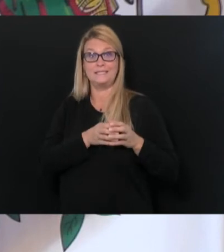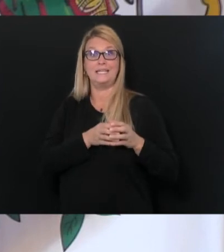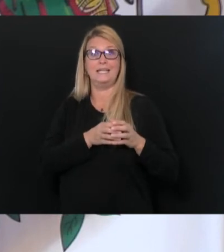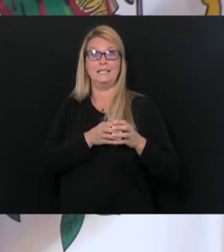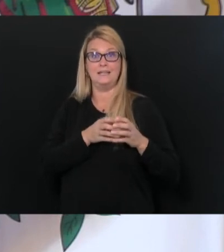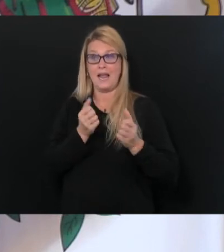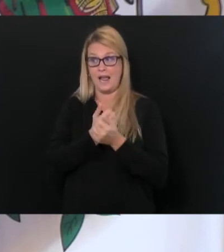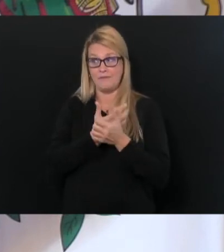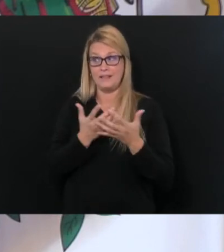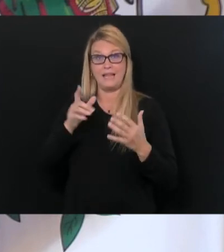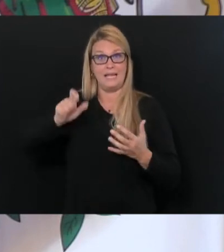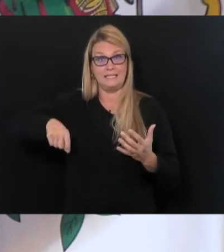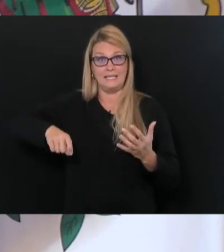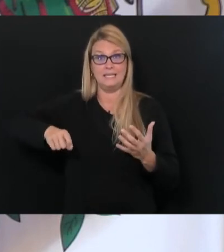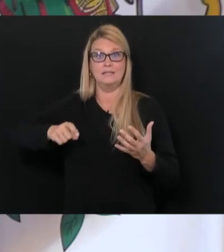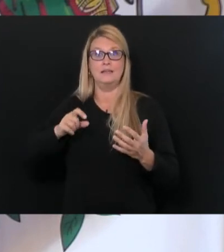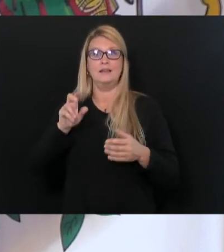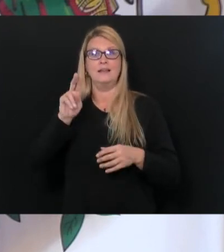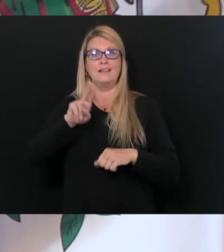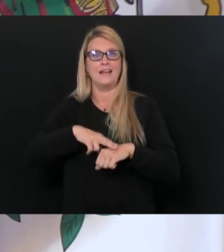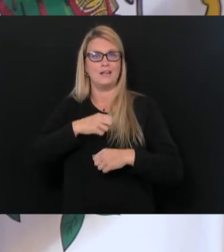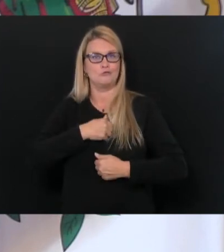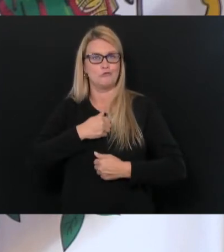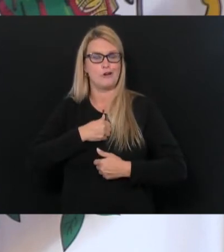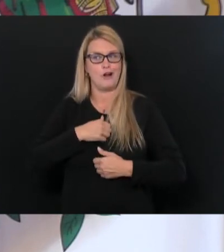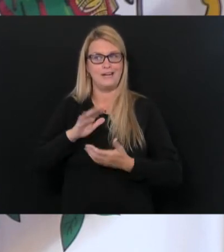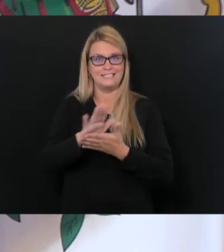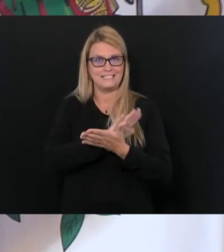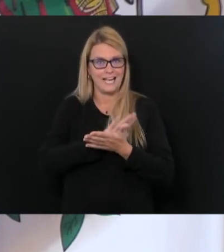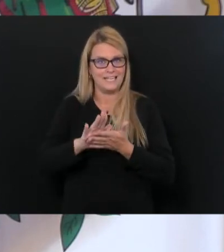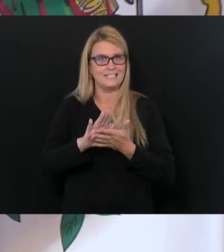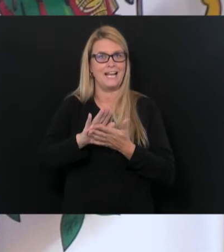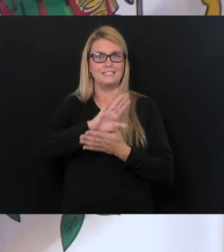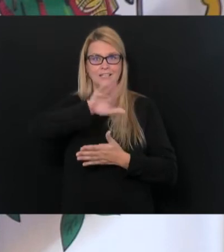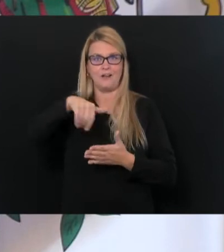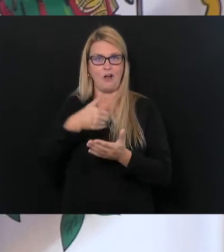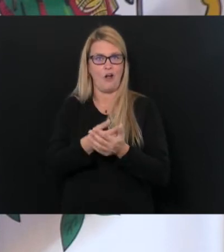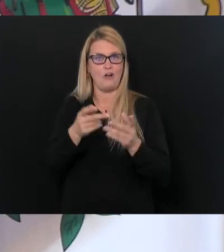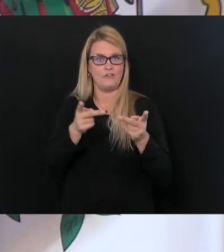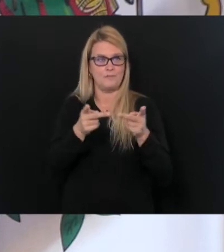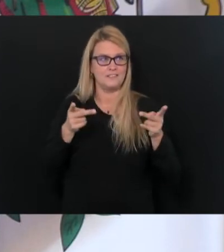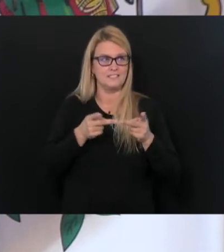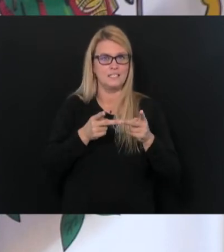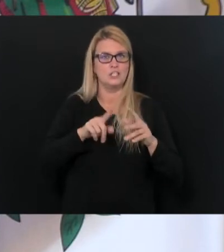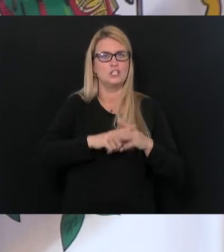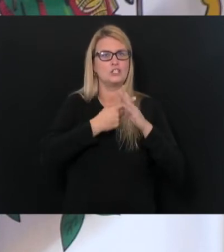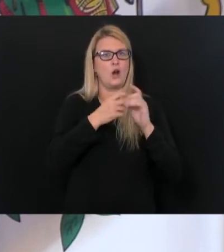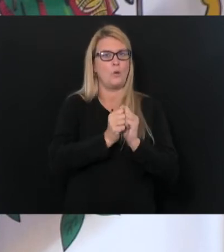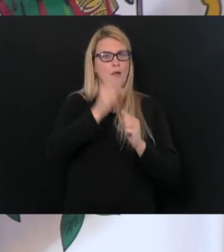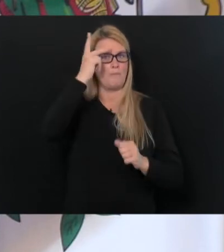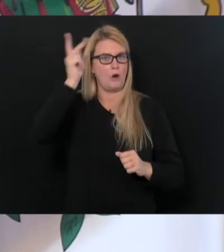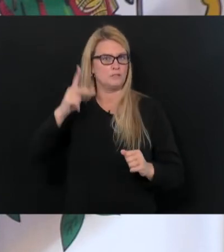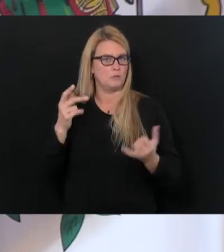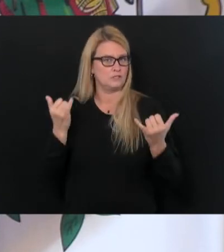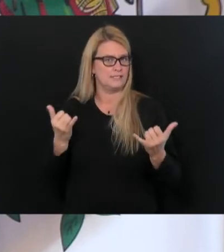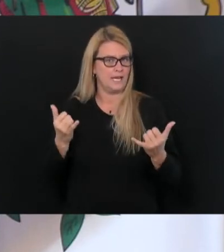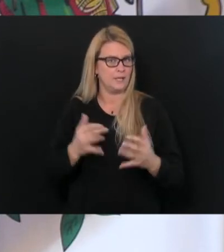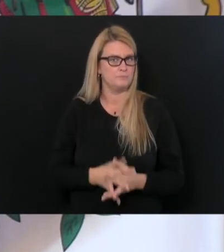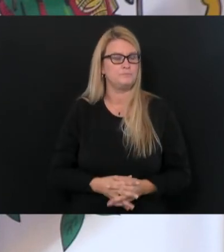the National Guard is sanitizing the affected facilities, starting with Parkersburg today. The